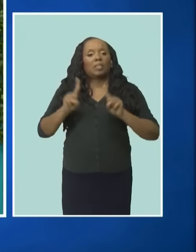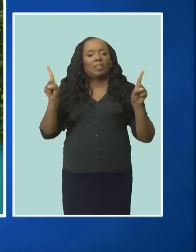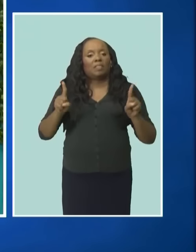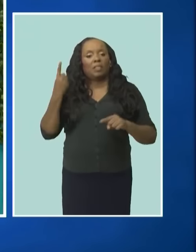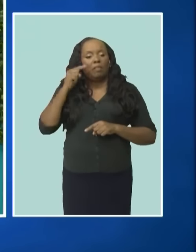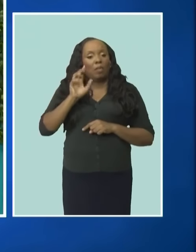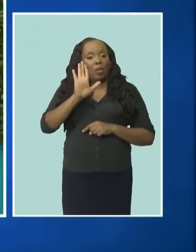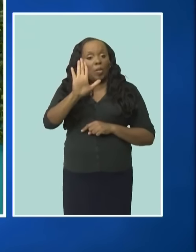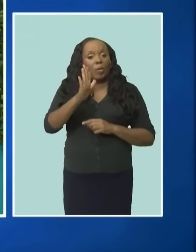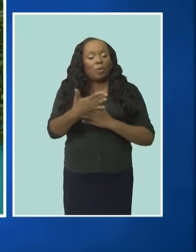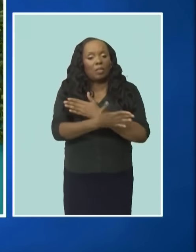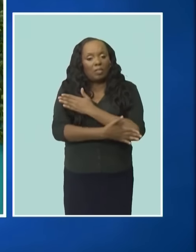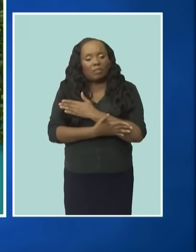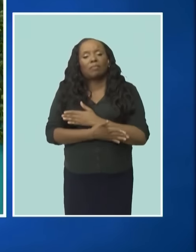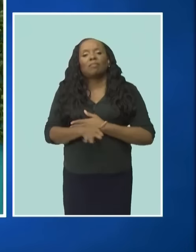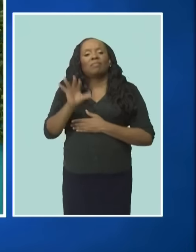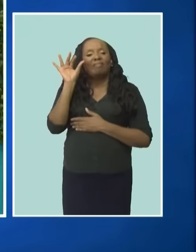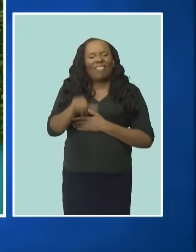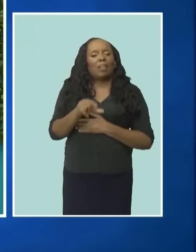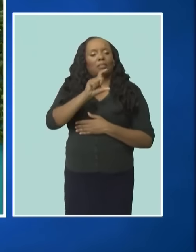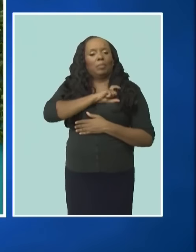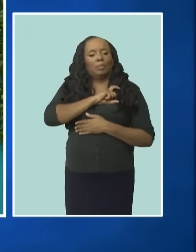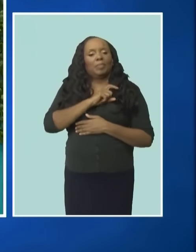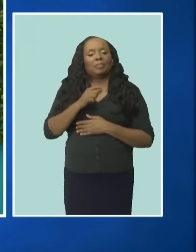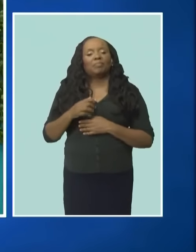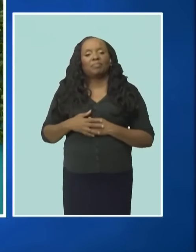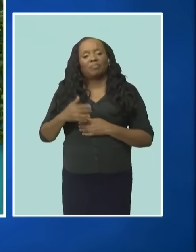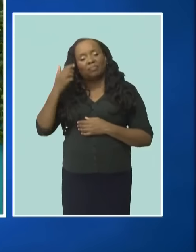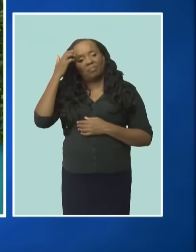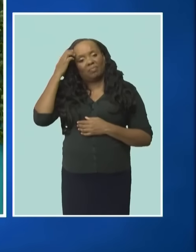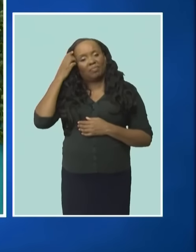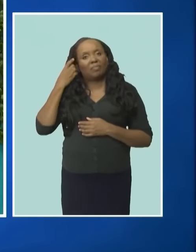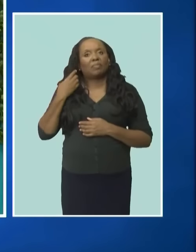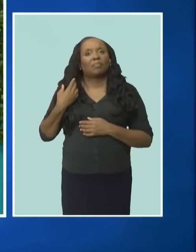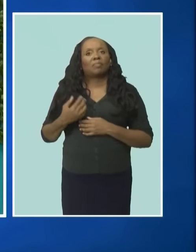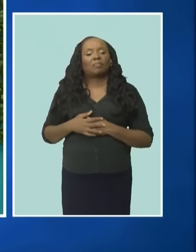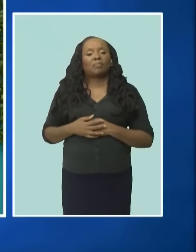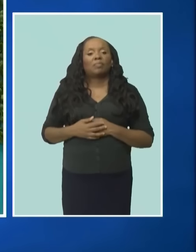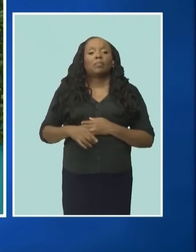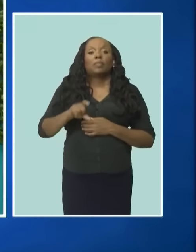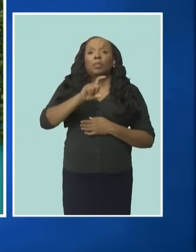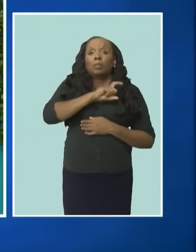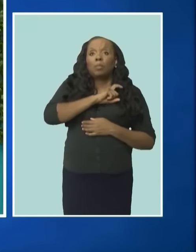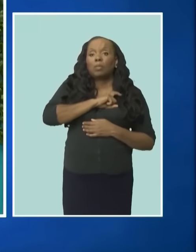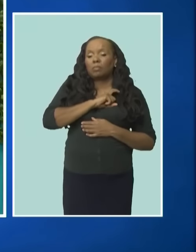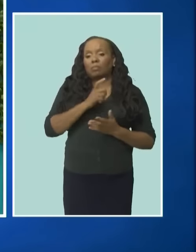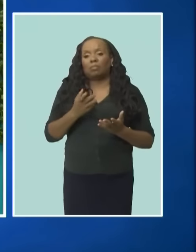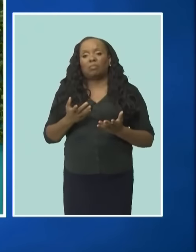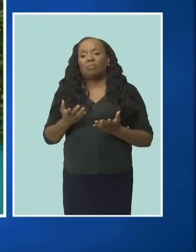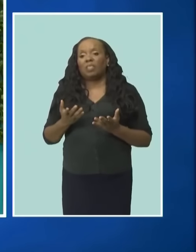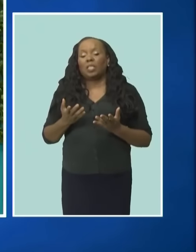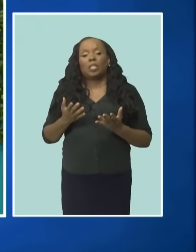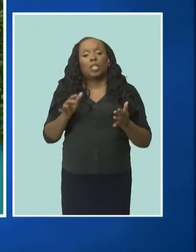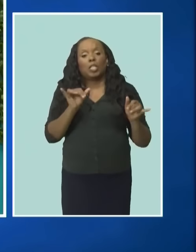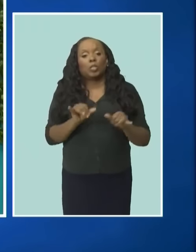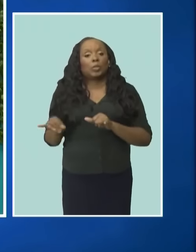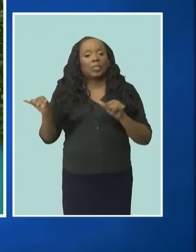country. That is the police officer. The police officer is the one constant at anything within our country.